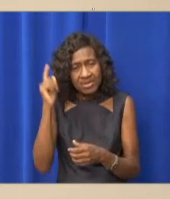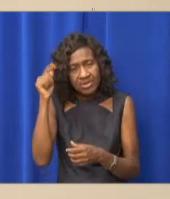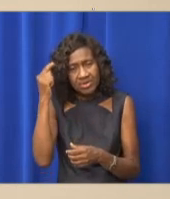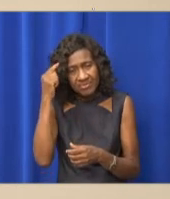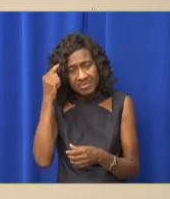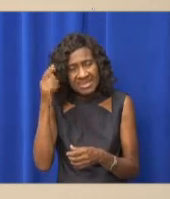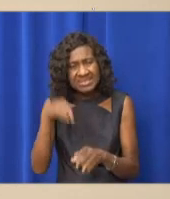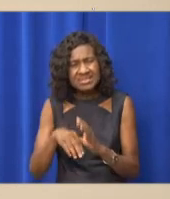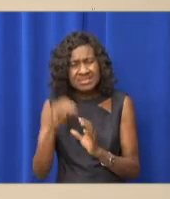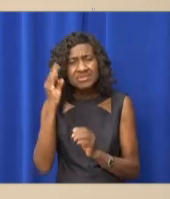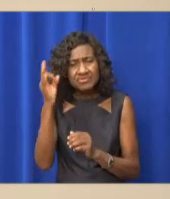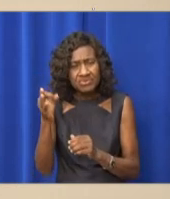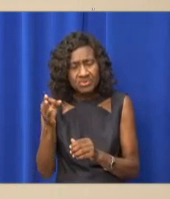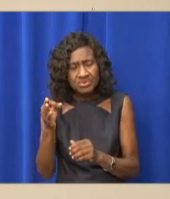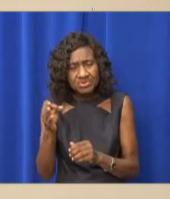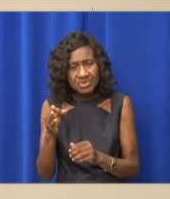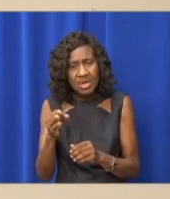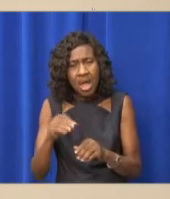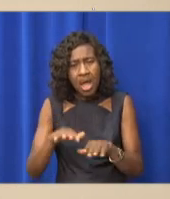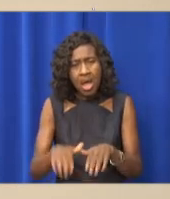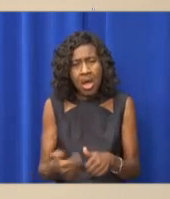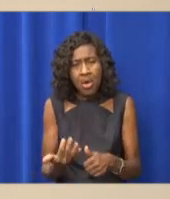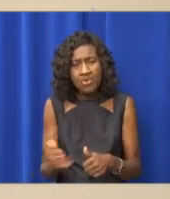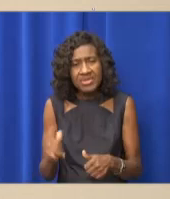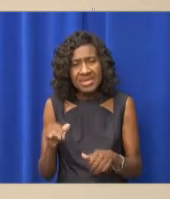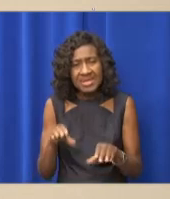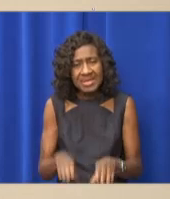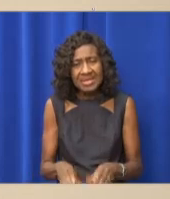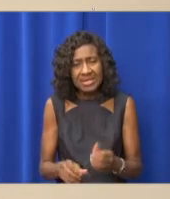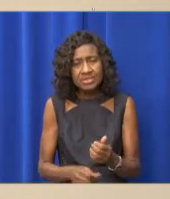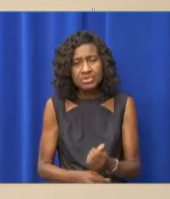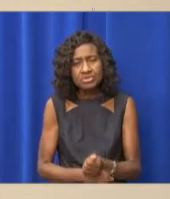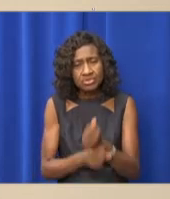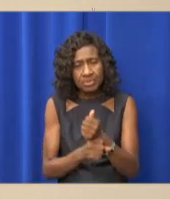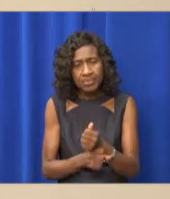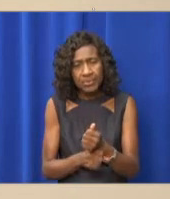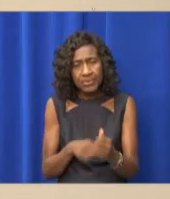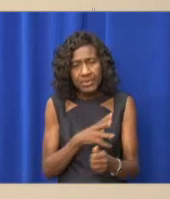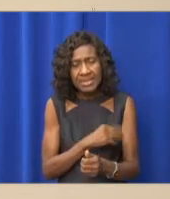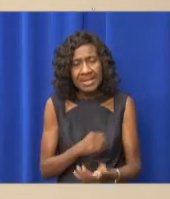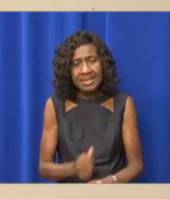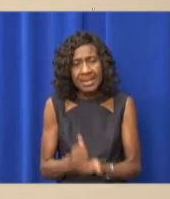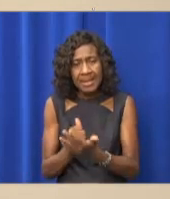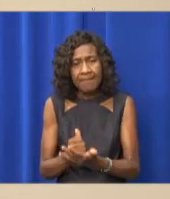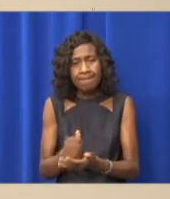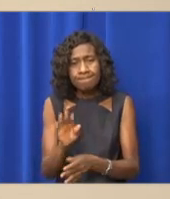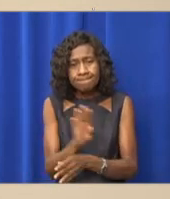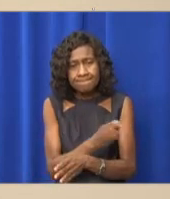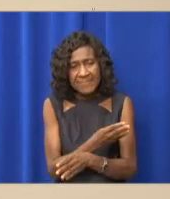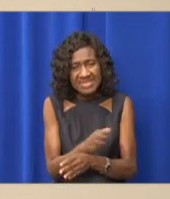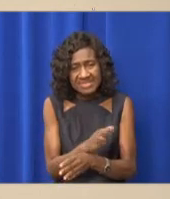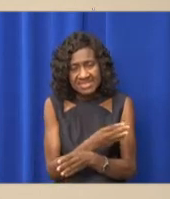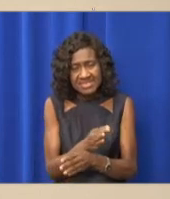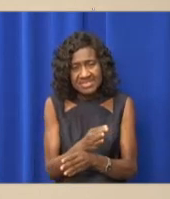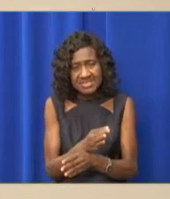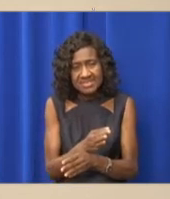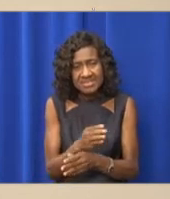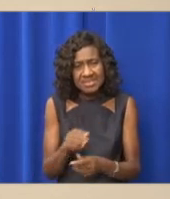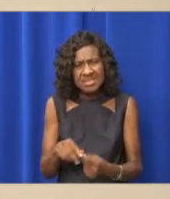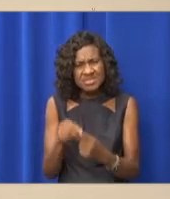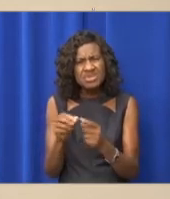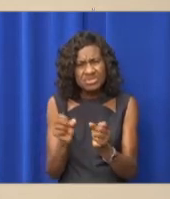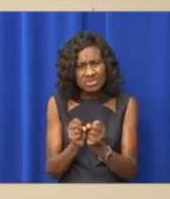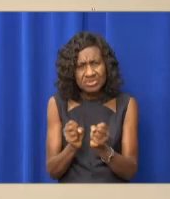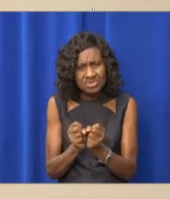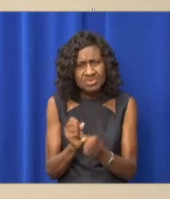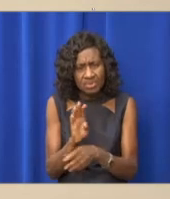do to stimulate and to support and to help businesses, particularly small businesses, to get through this next